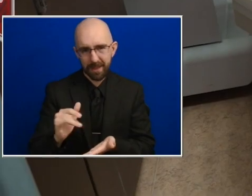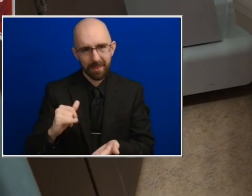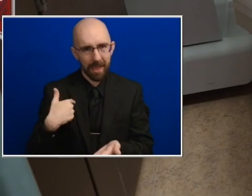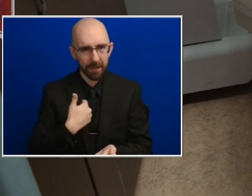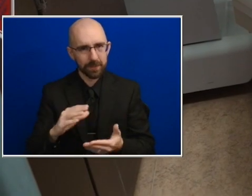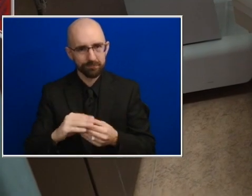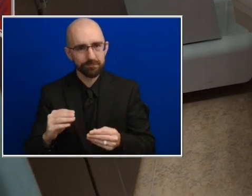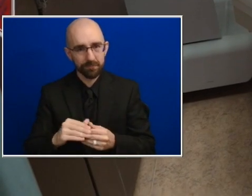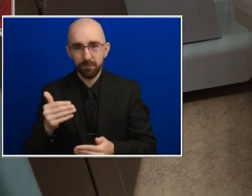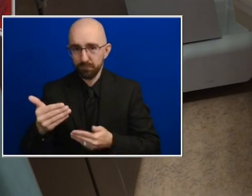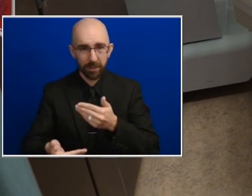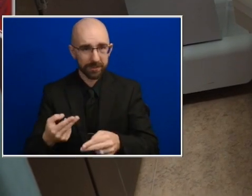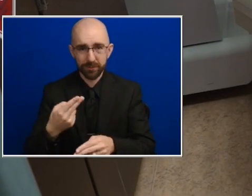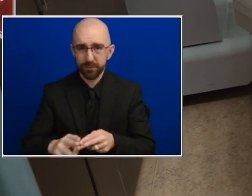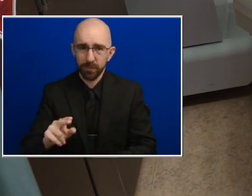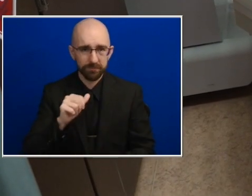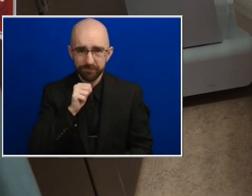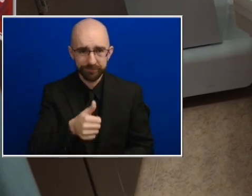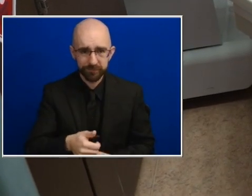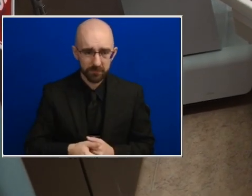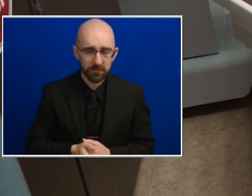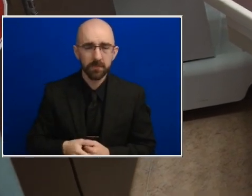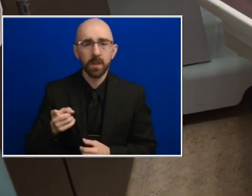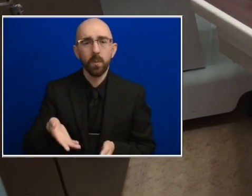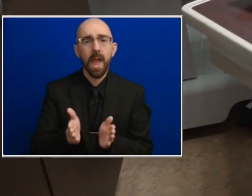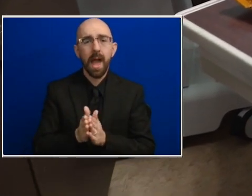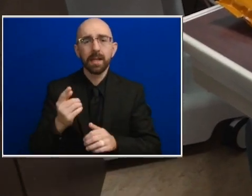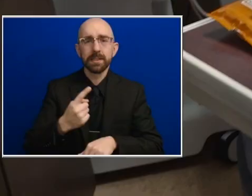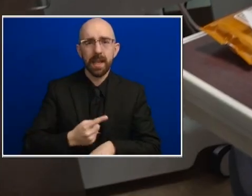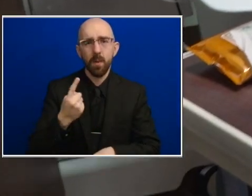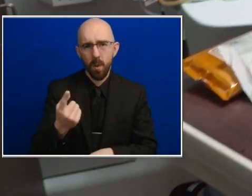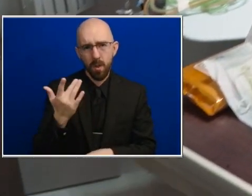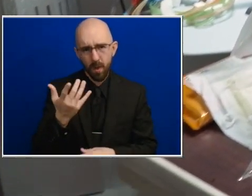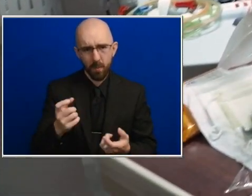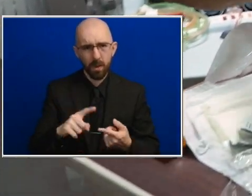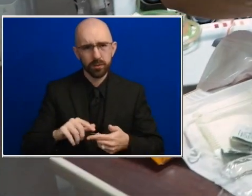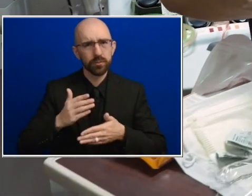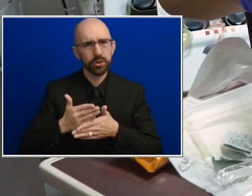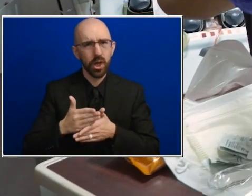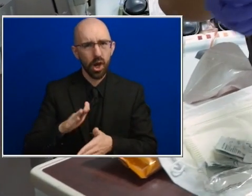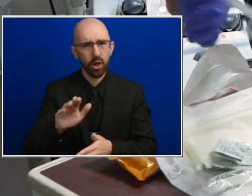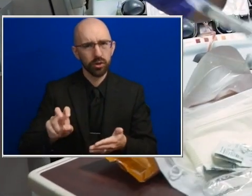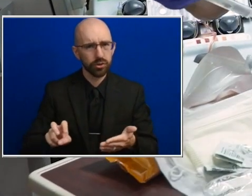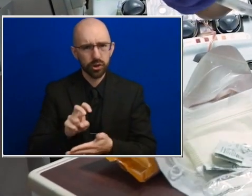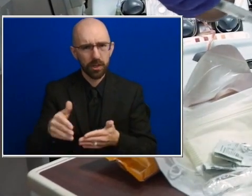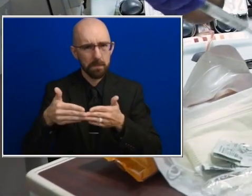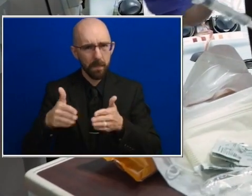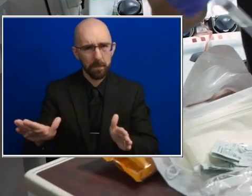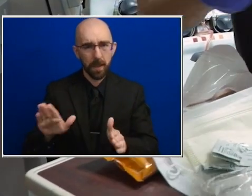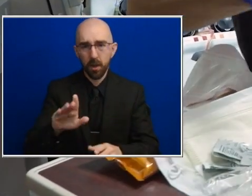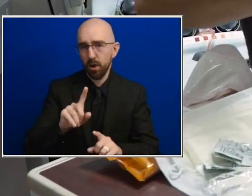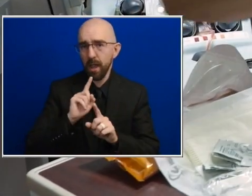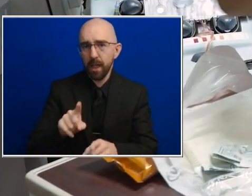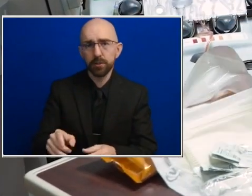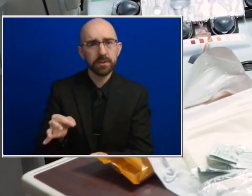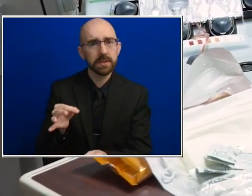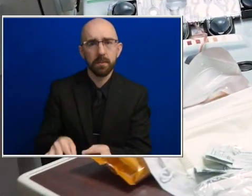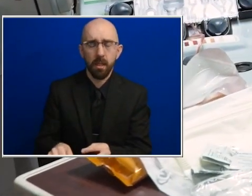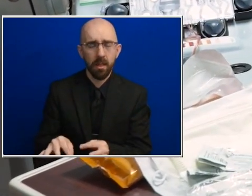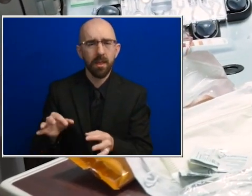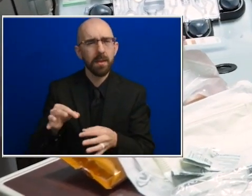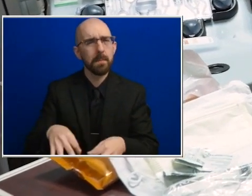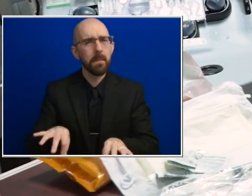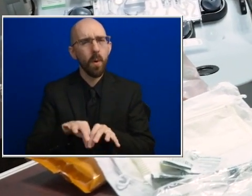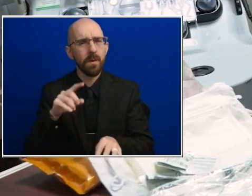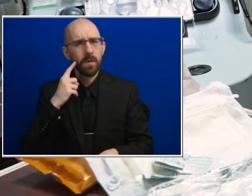process. When we asked Linda on day 1 why she wanted to share this journey publicly, her answer was simple. It is important for me to share